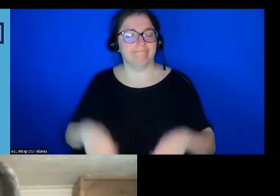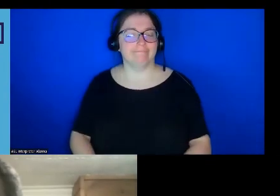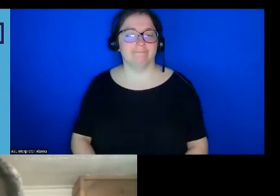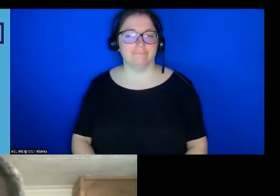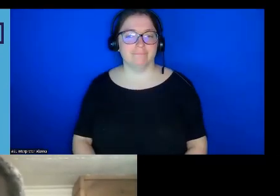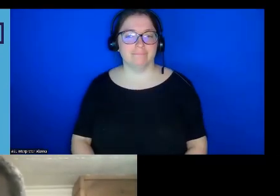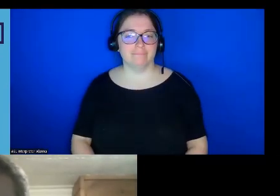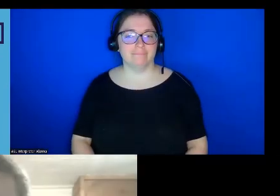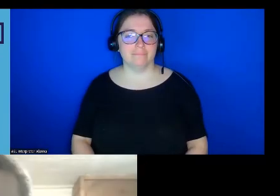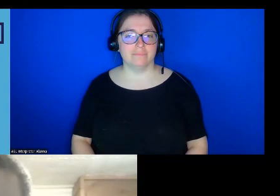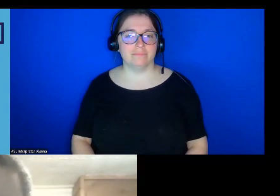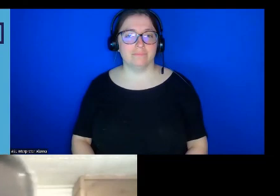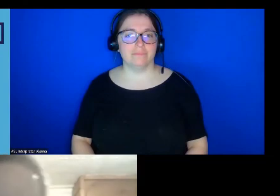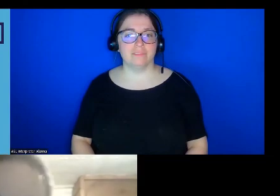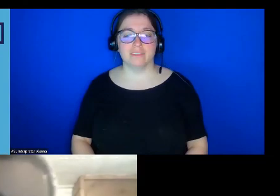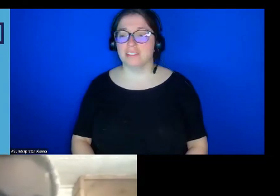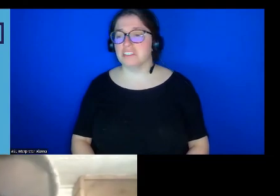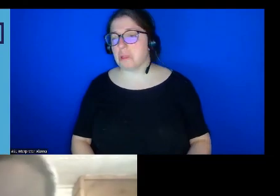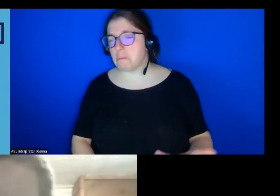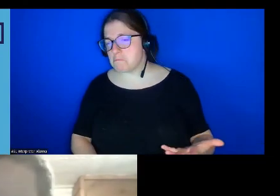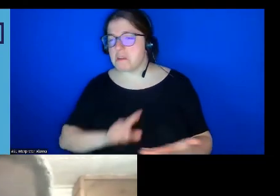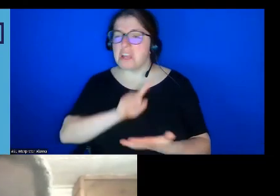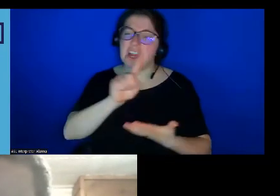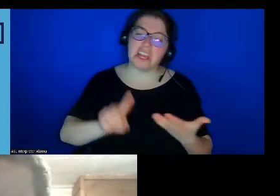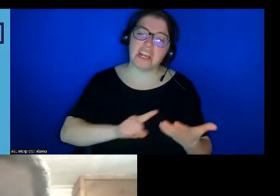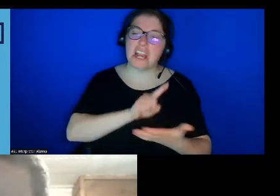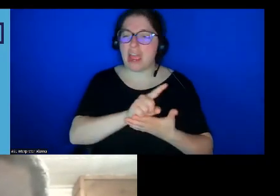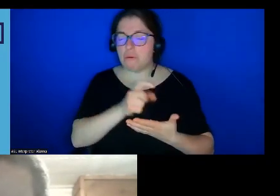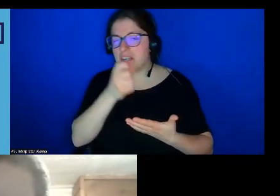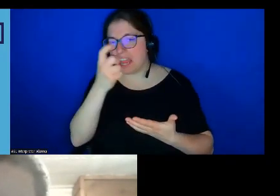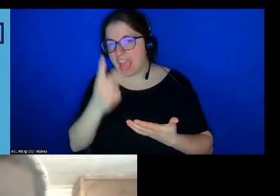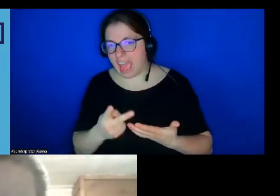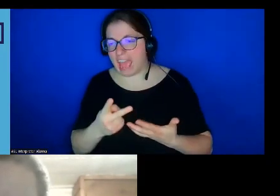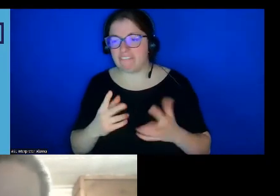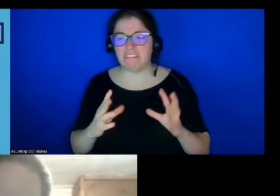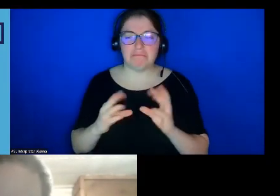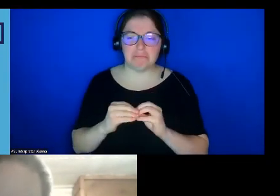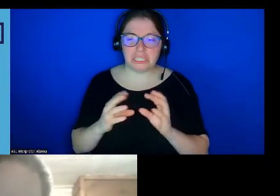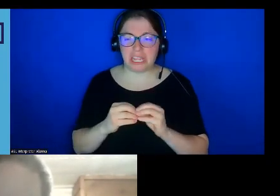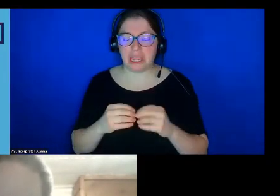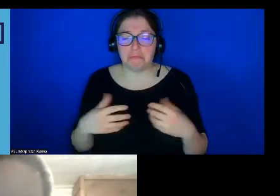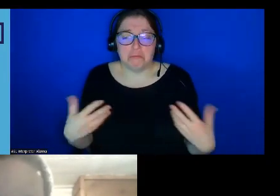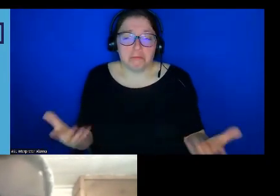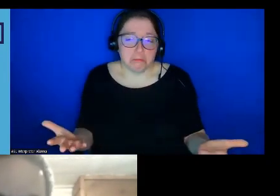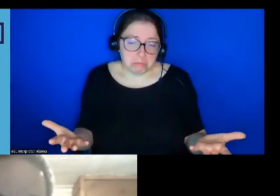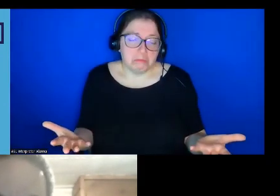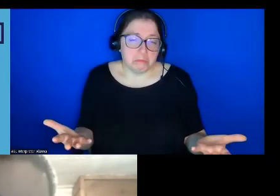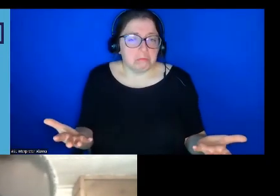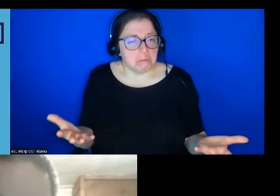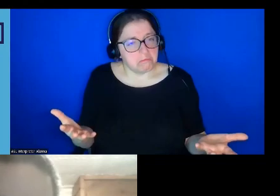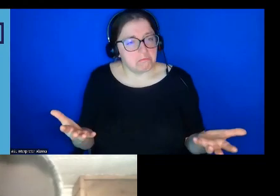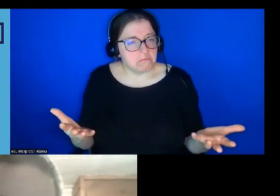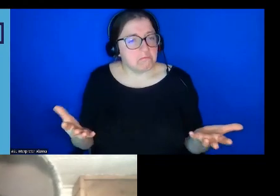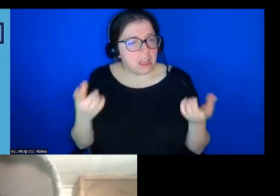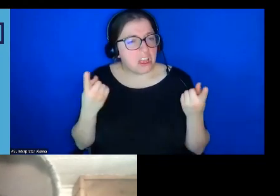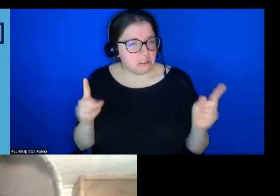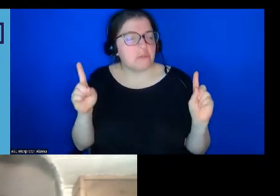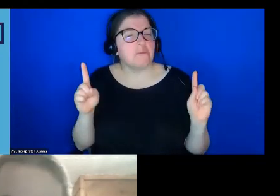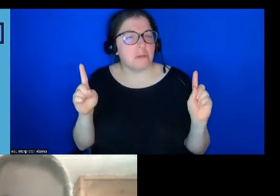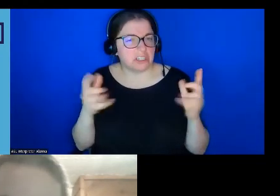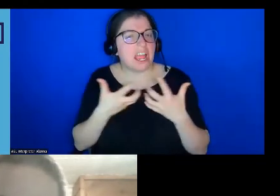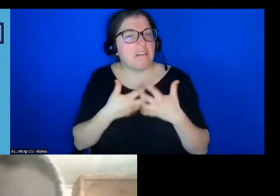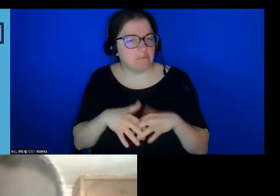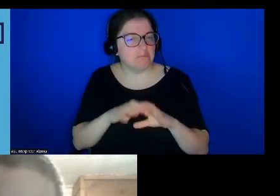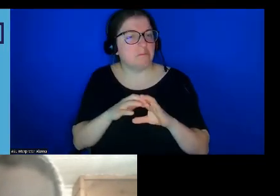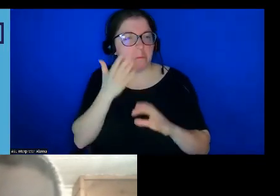over an hour and a half uh of meeting so it uh it worked out very well thank you